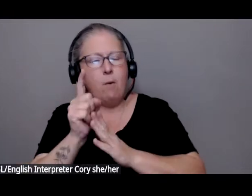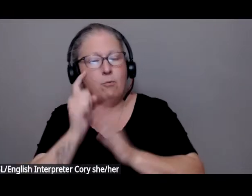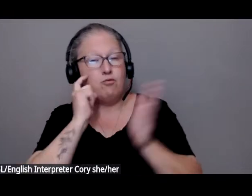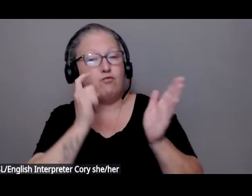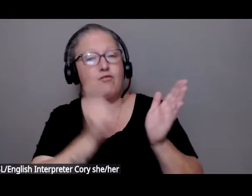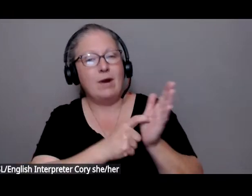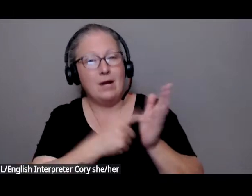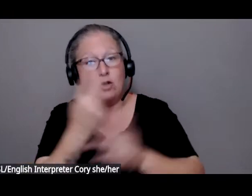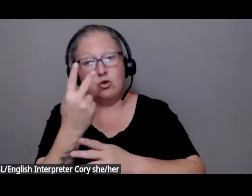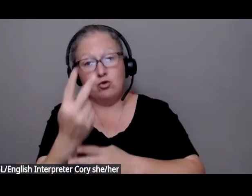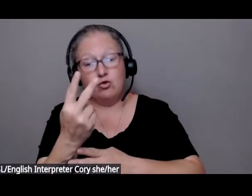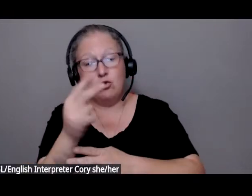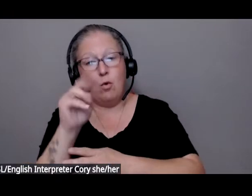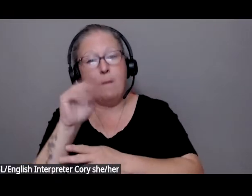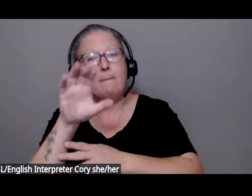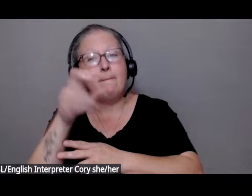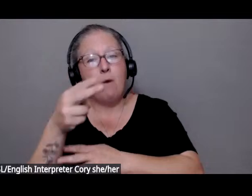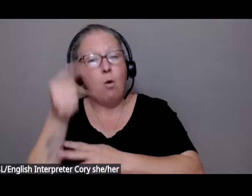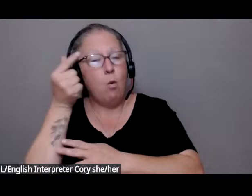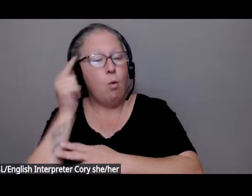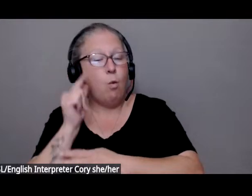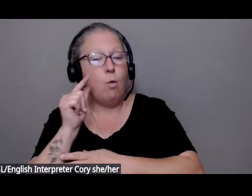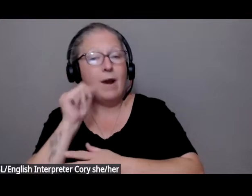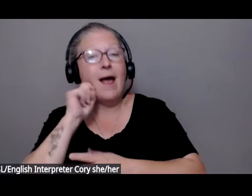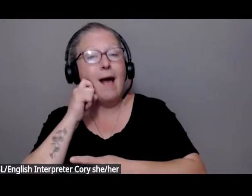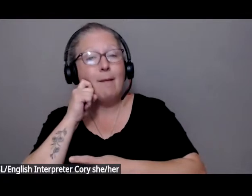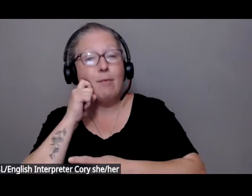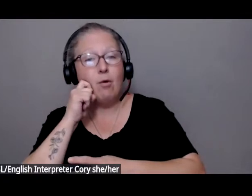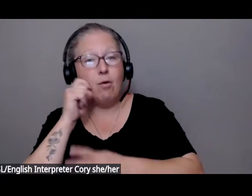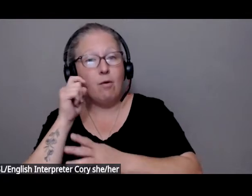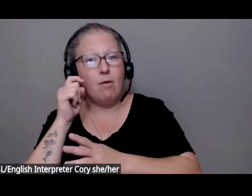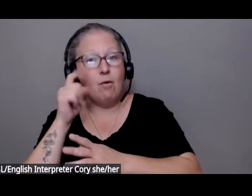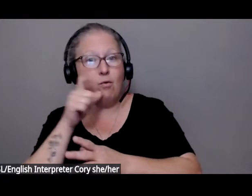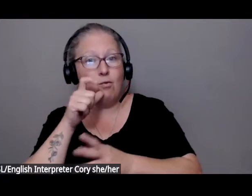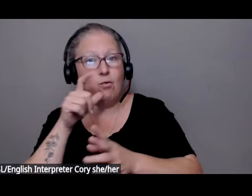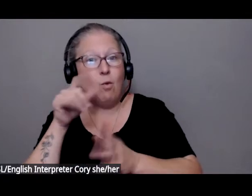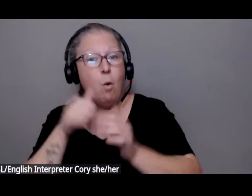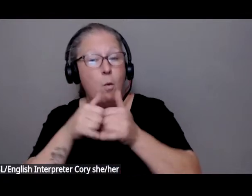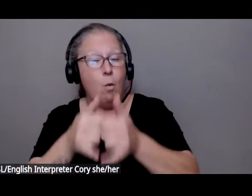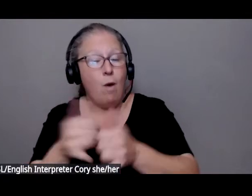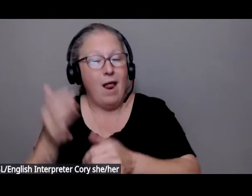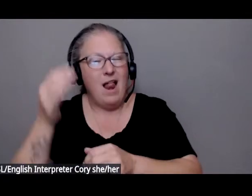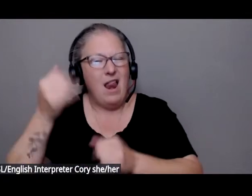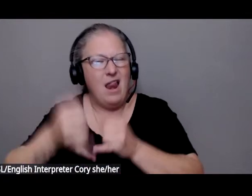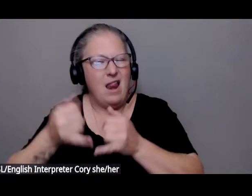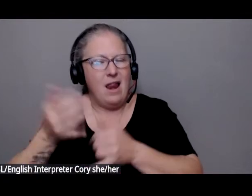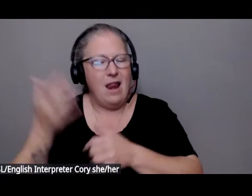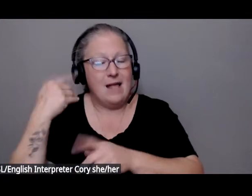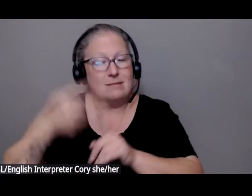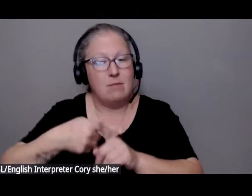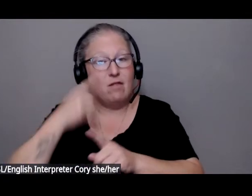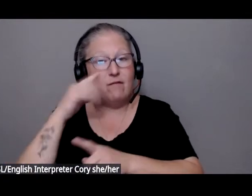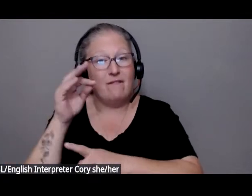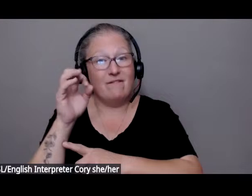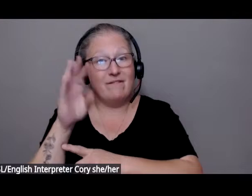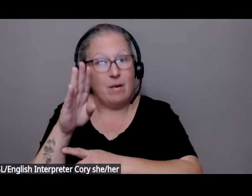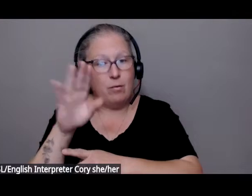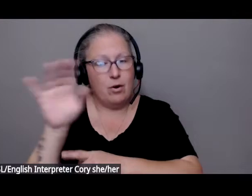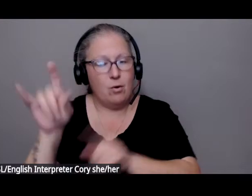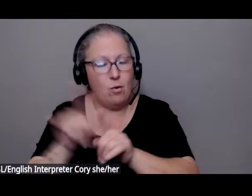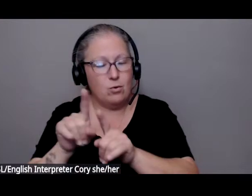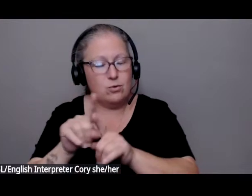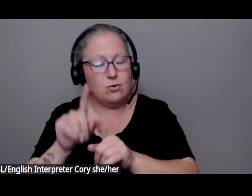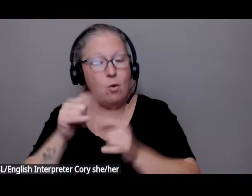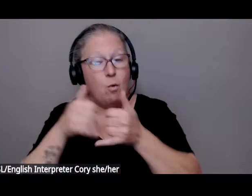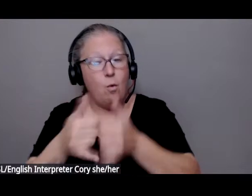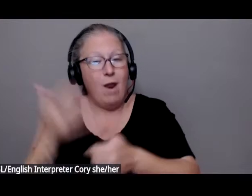our 2 March Golden Apple recipients, which we awarded late last month, and our February Golden Apple, which we awarded last month